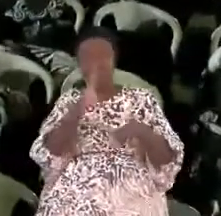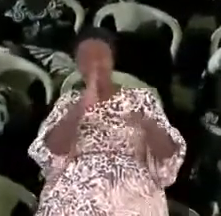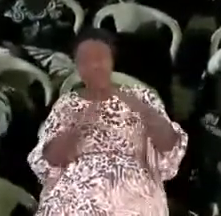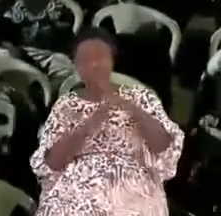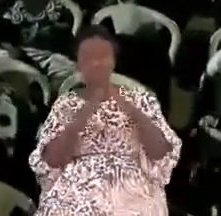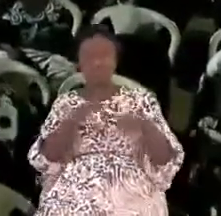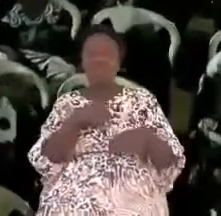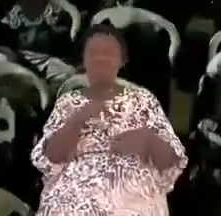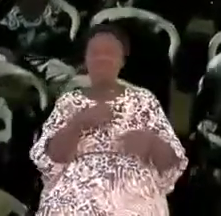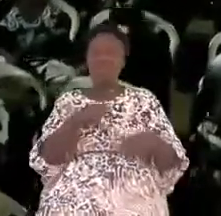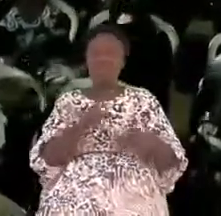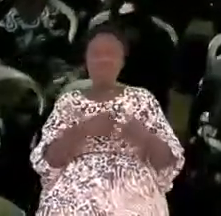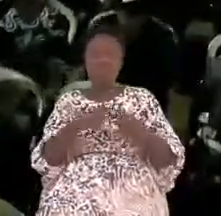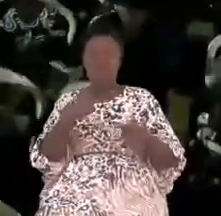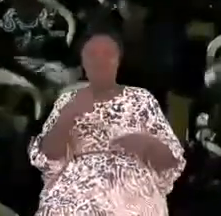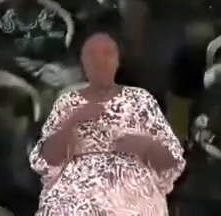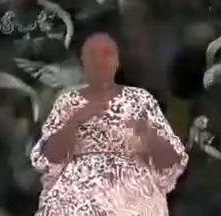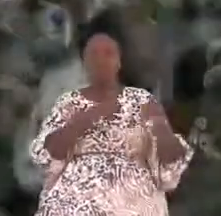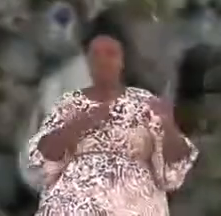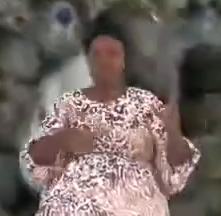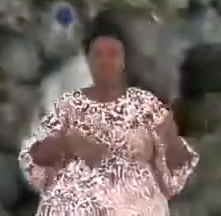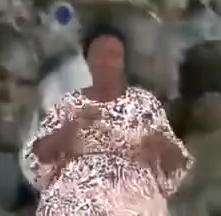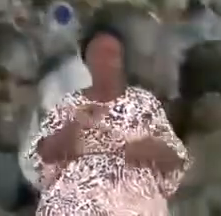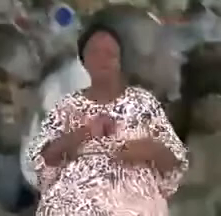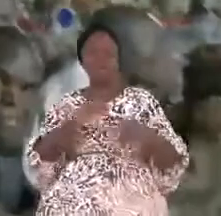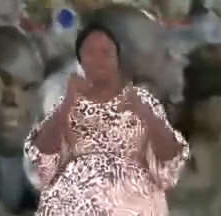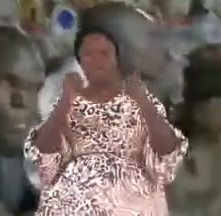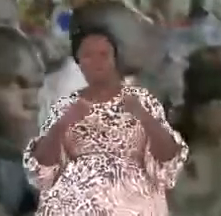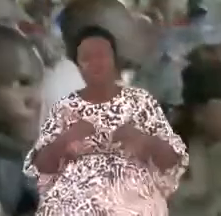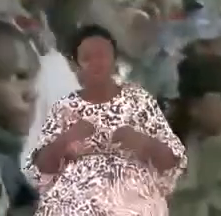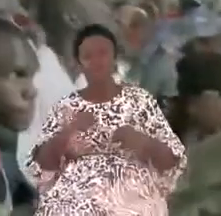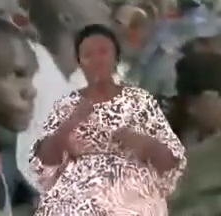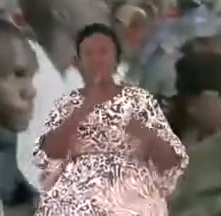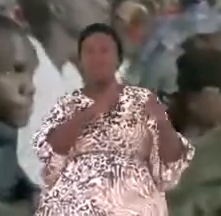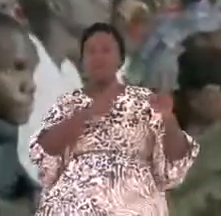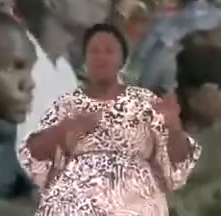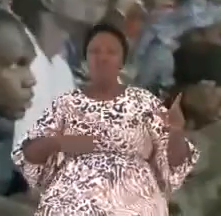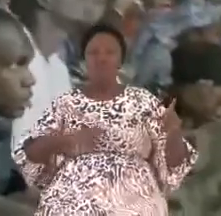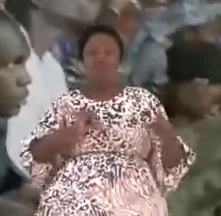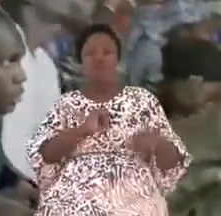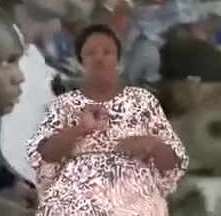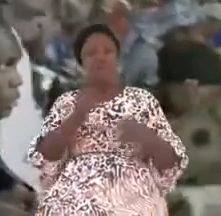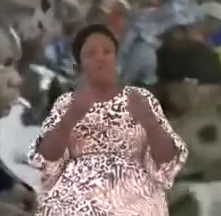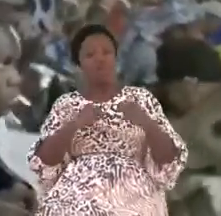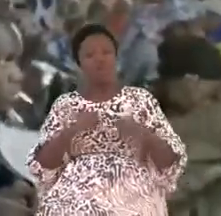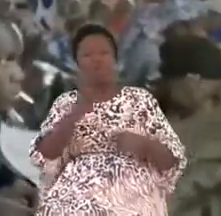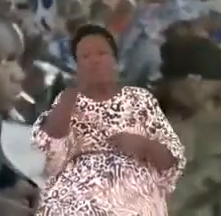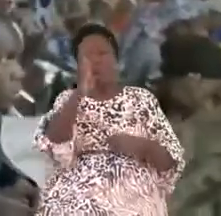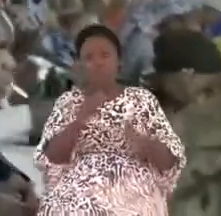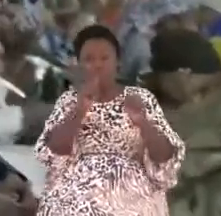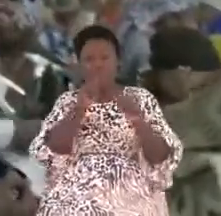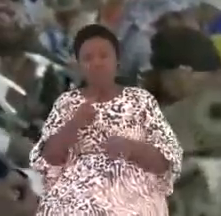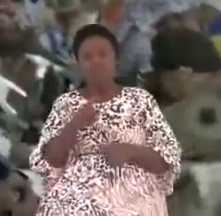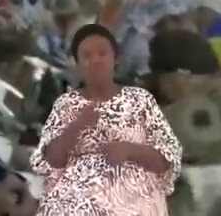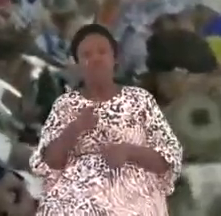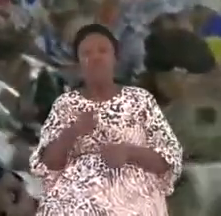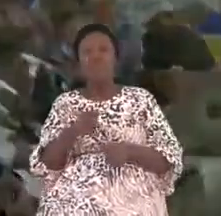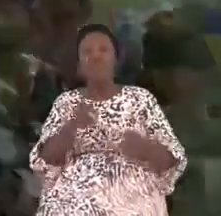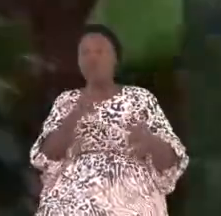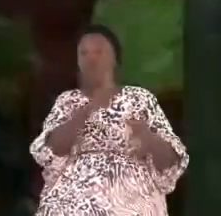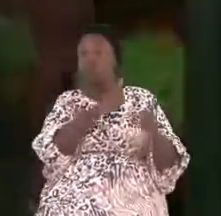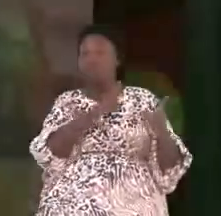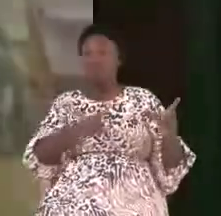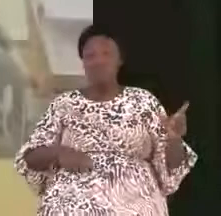lord i come lord i come god bless you there god bless your dead lord i come